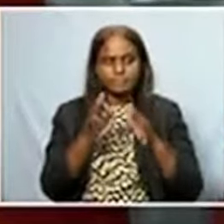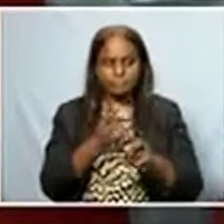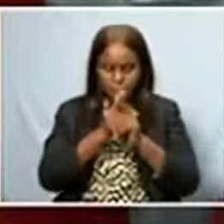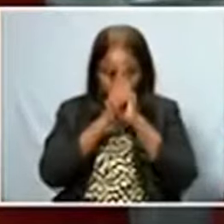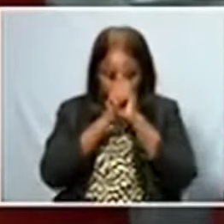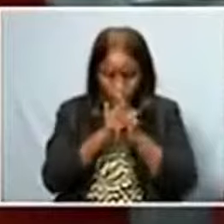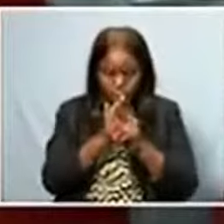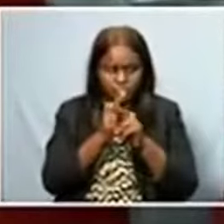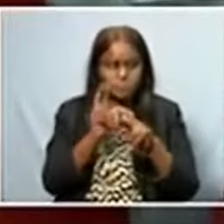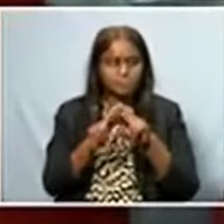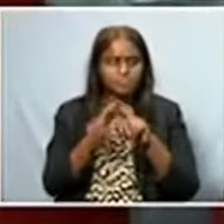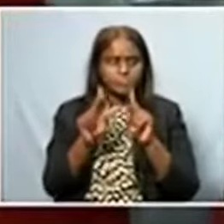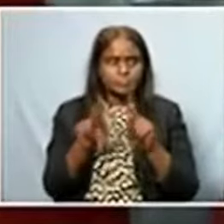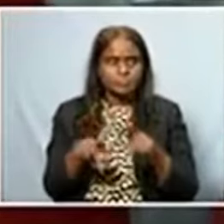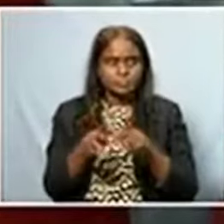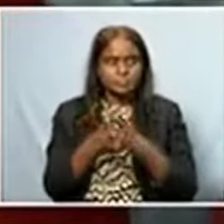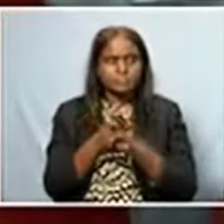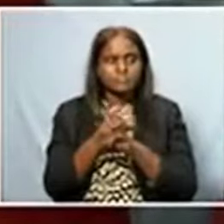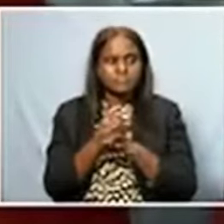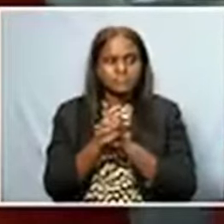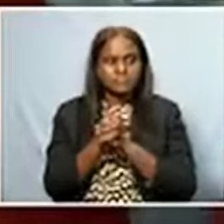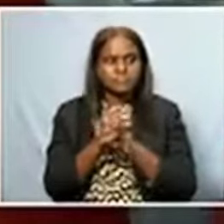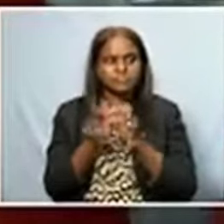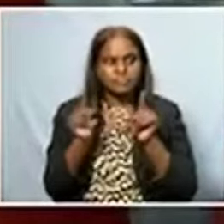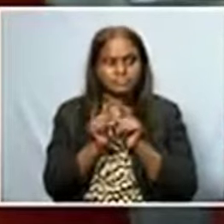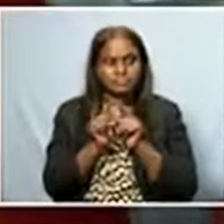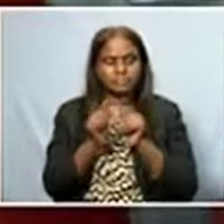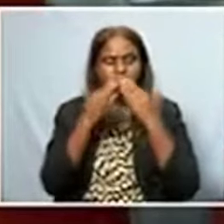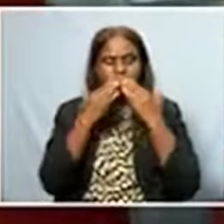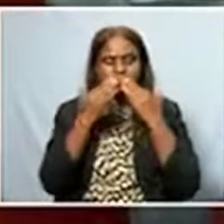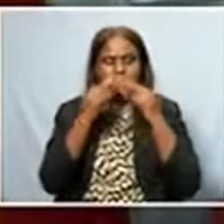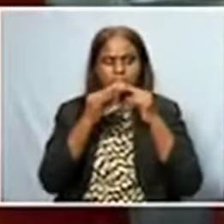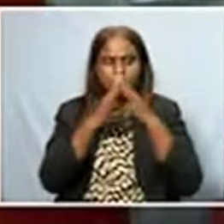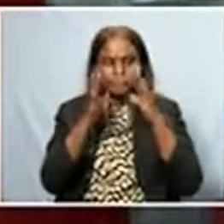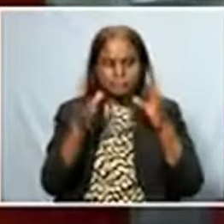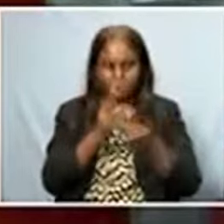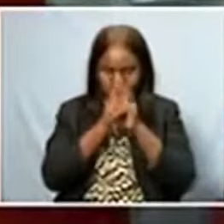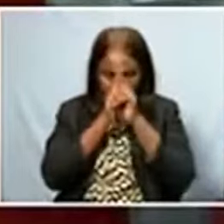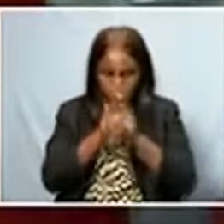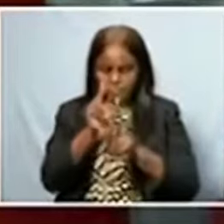Honorable Chairperson. And thanks very much, Honorable Kampiongo,